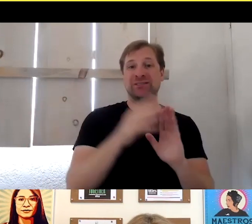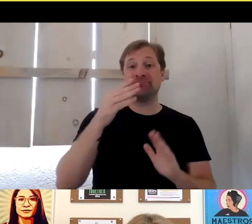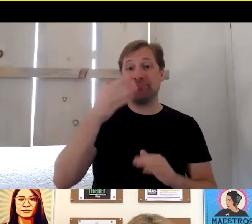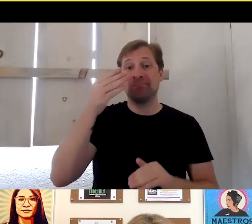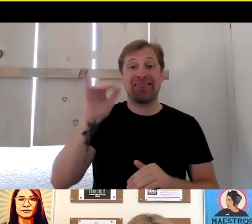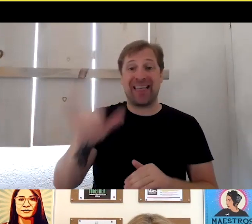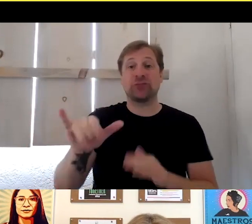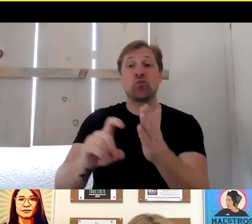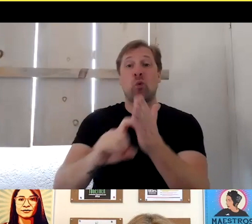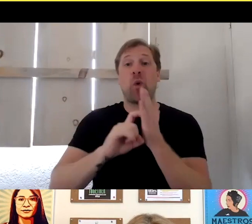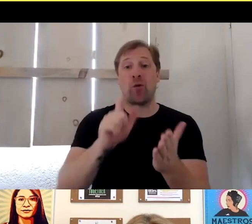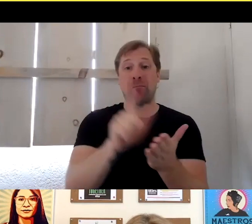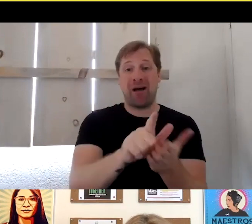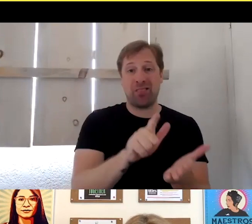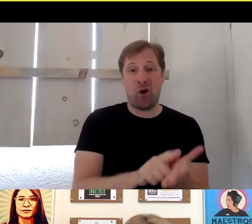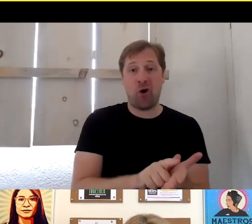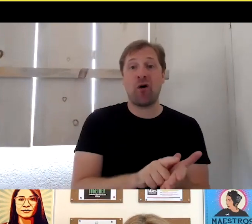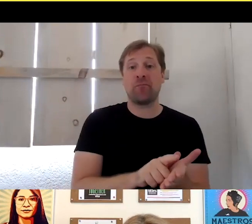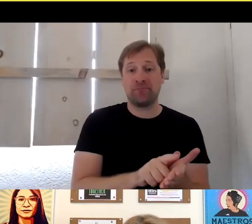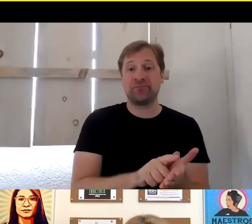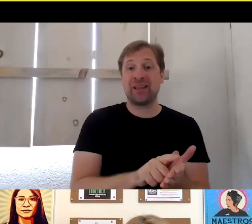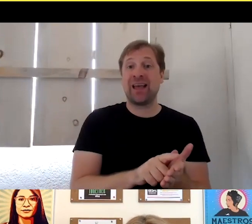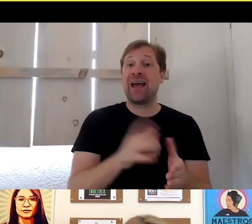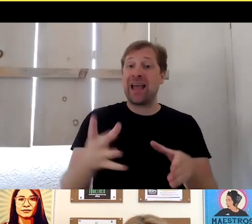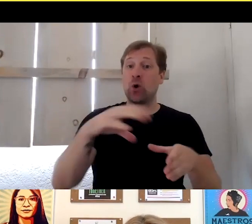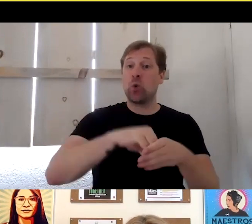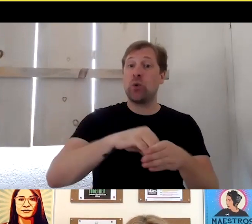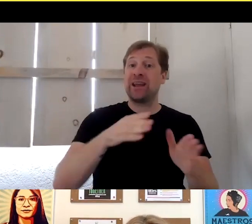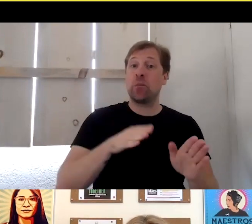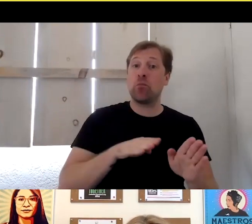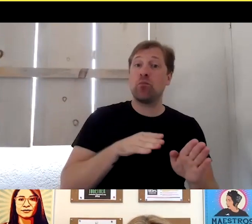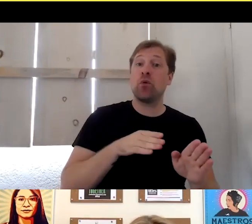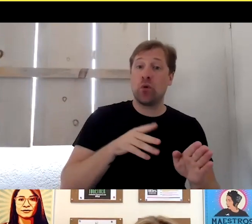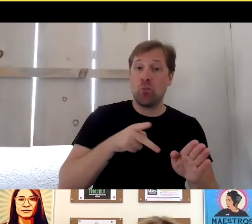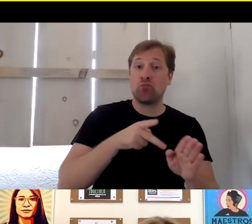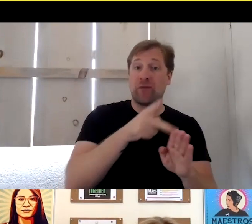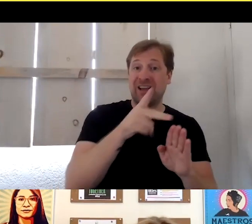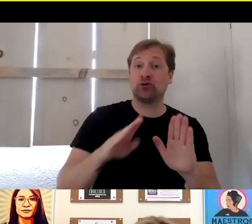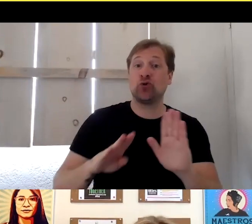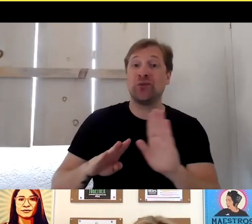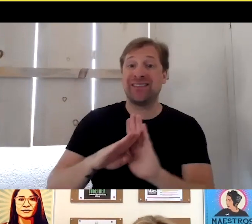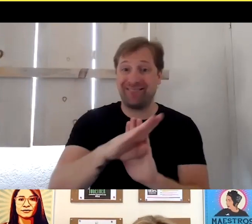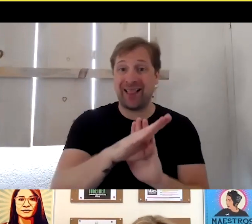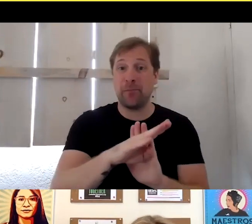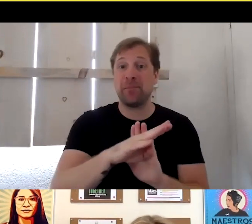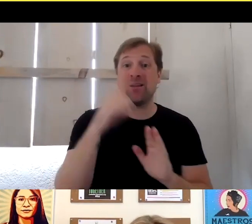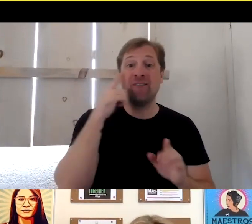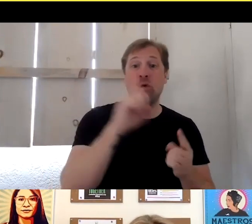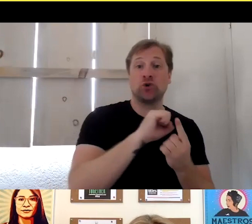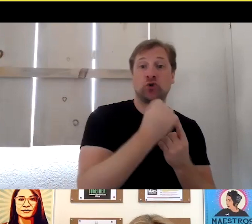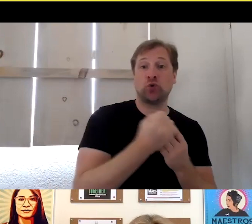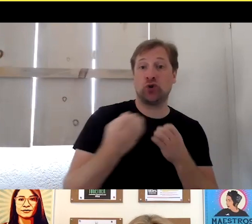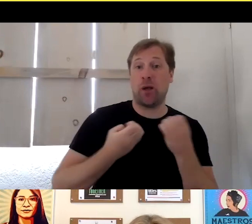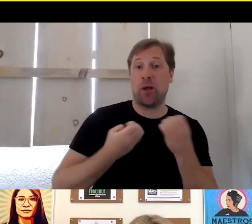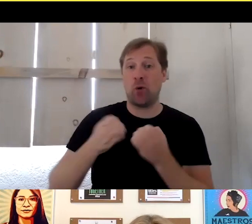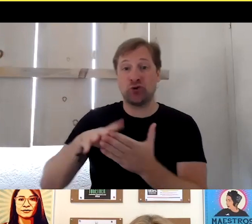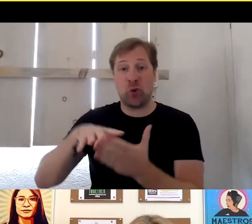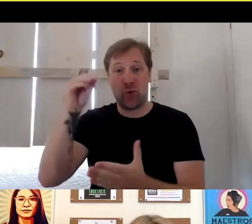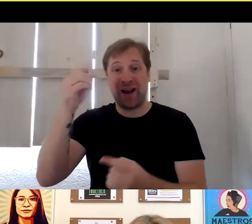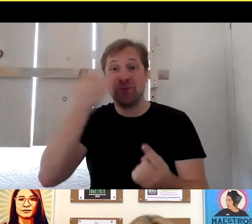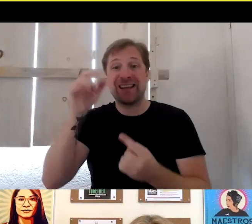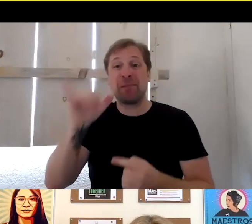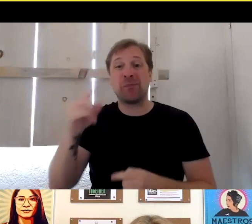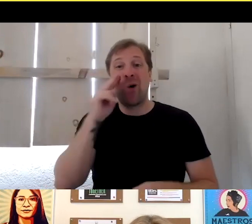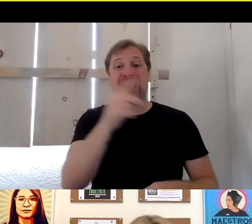law. And this also includes professional development of social emotional learning. And I was thinking of that as I